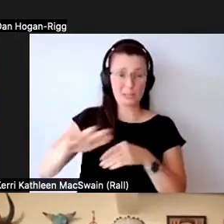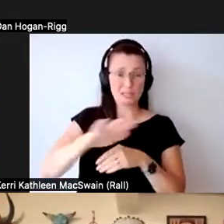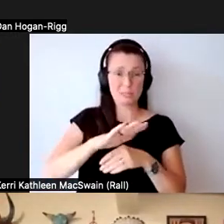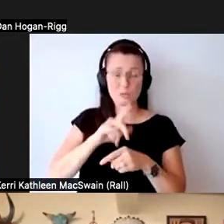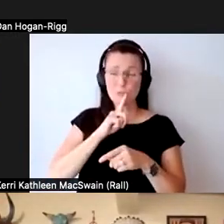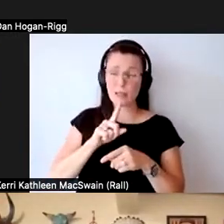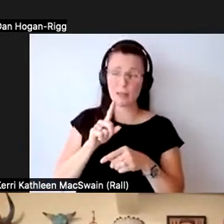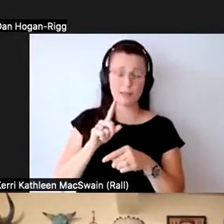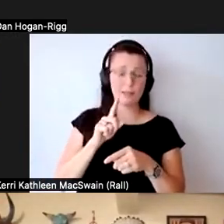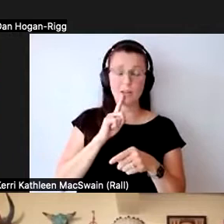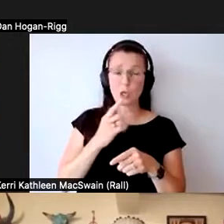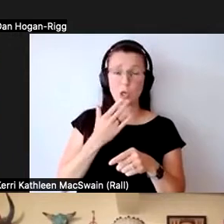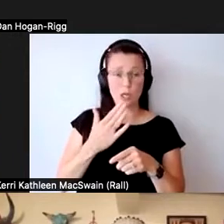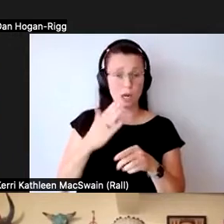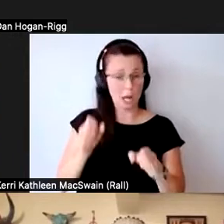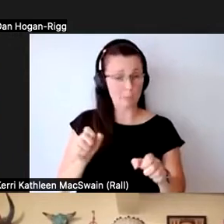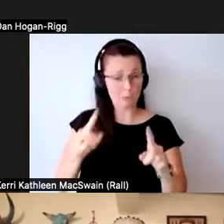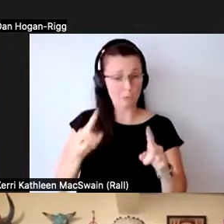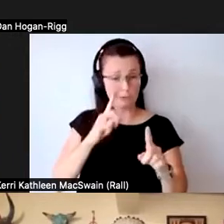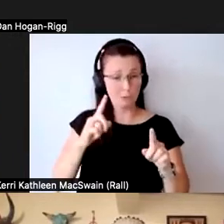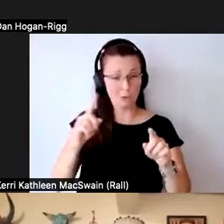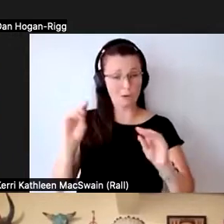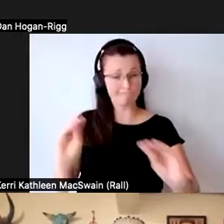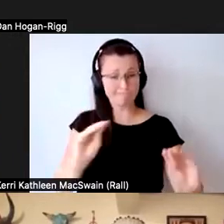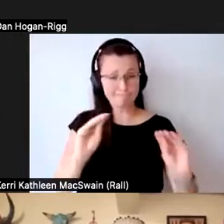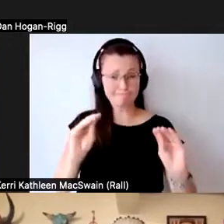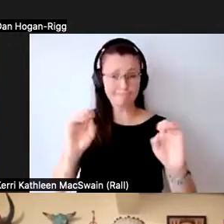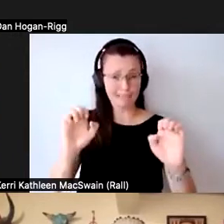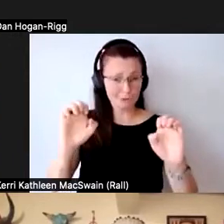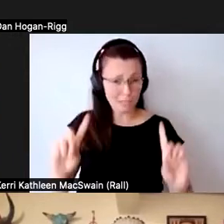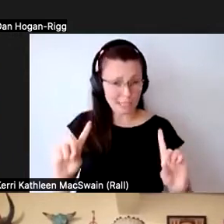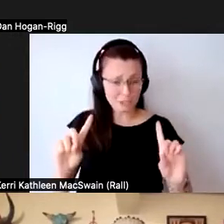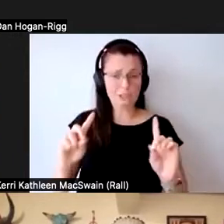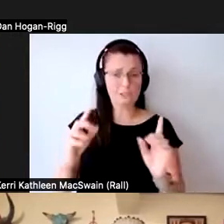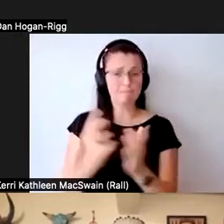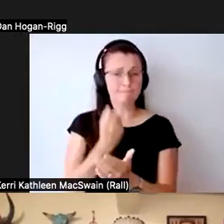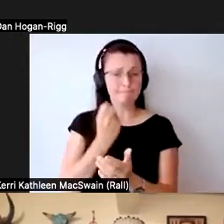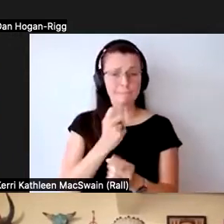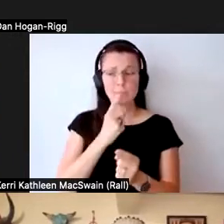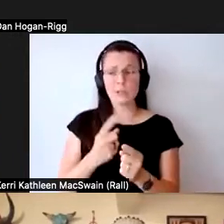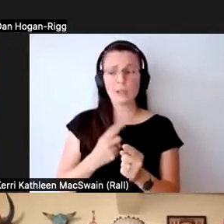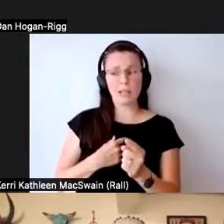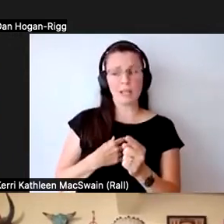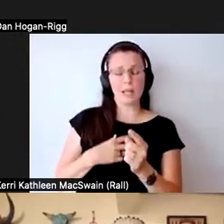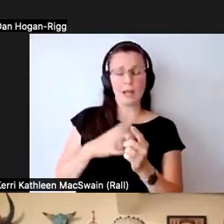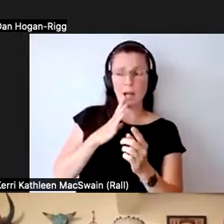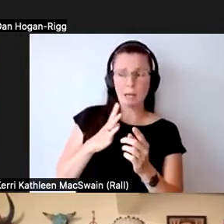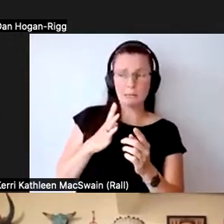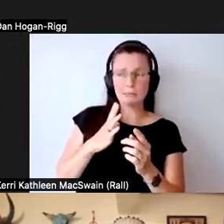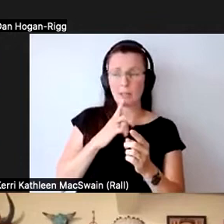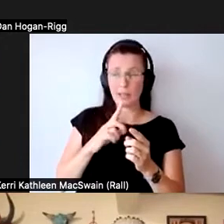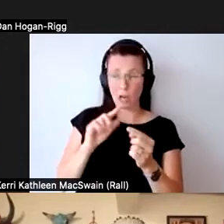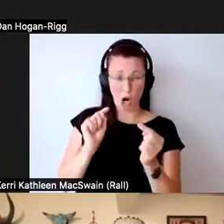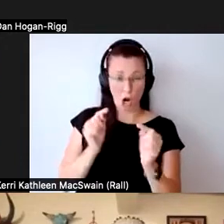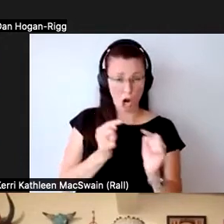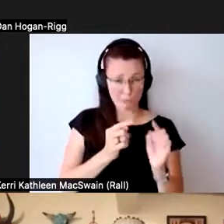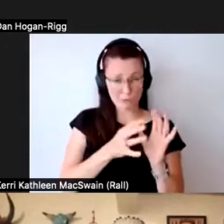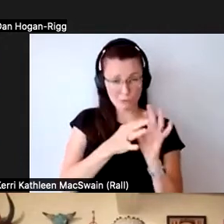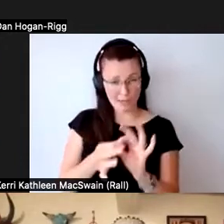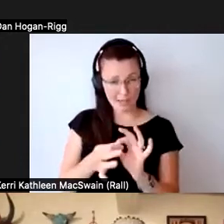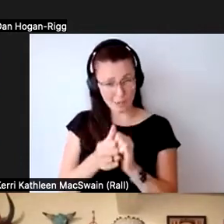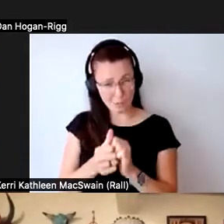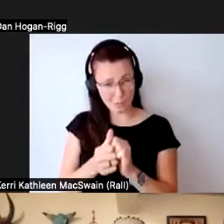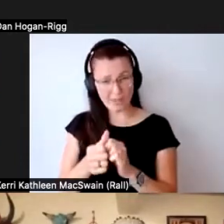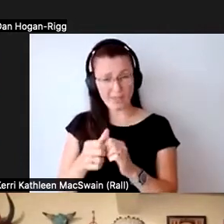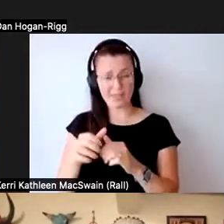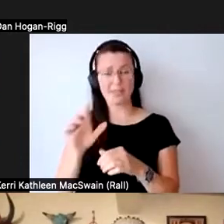education, giving information about the potential harms associated with substance use, or offering safer